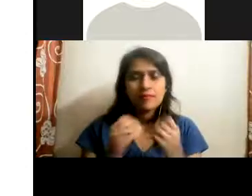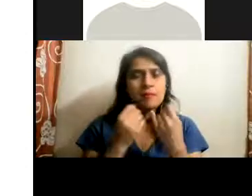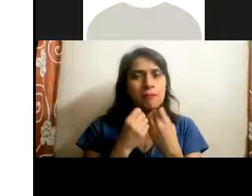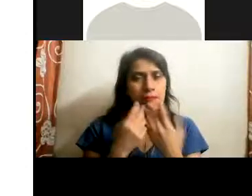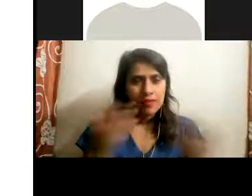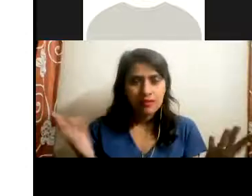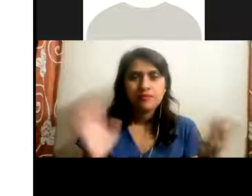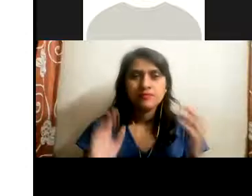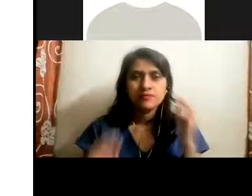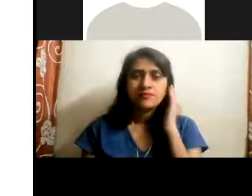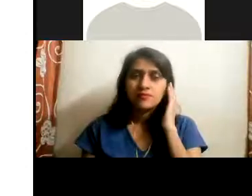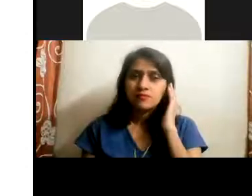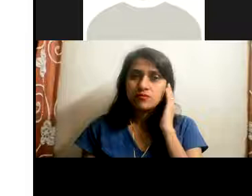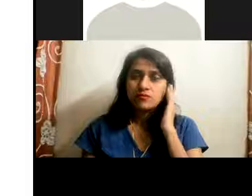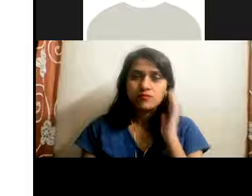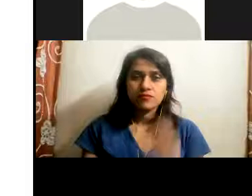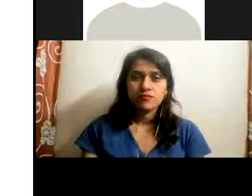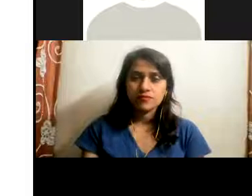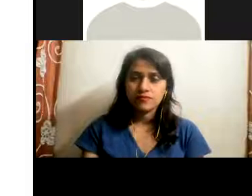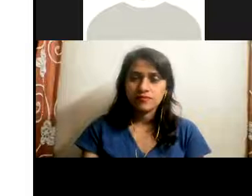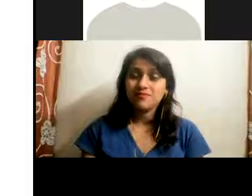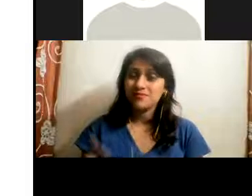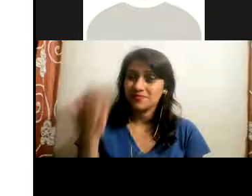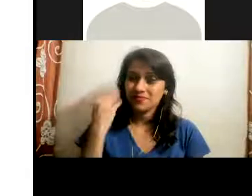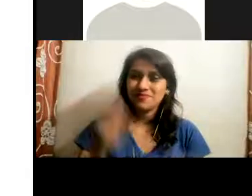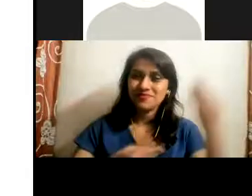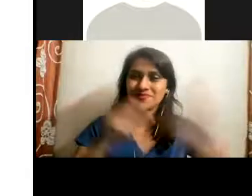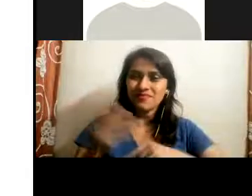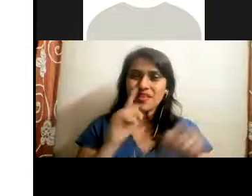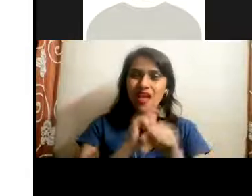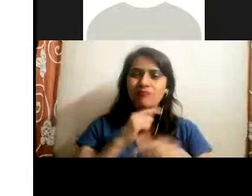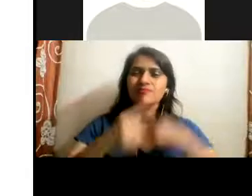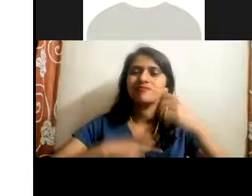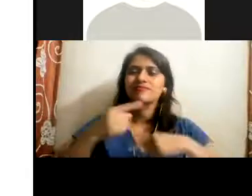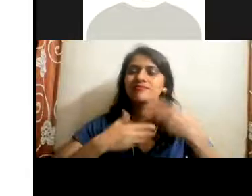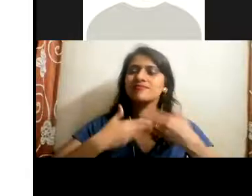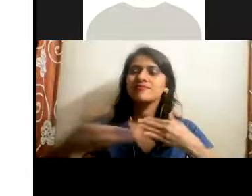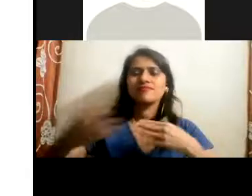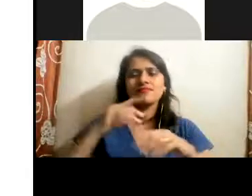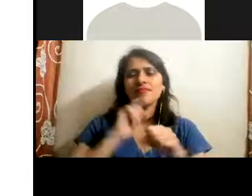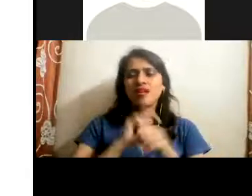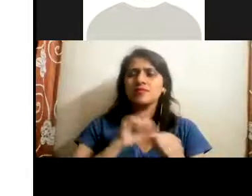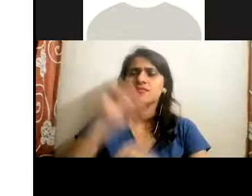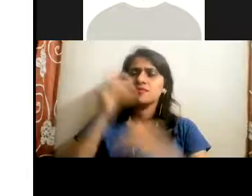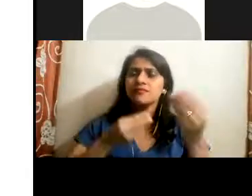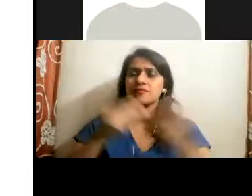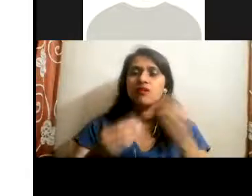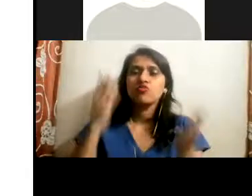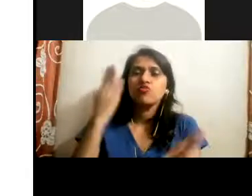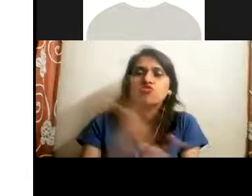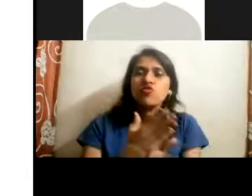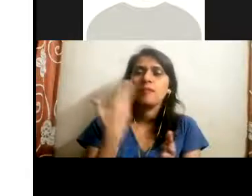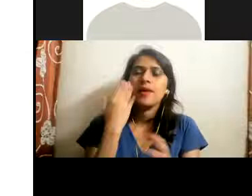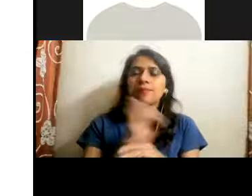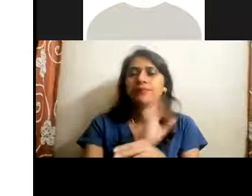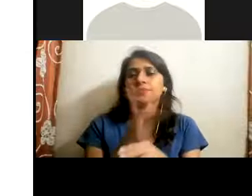disability certificate, that is also being stopped during the COVID pandemic time. And even apart from the